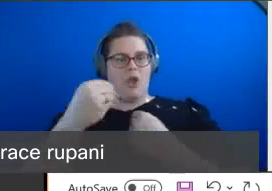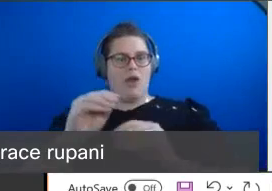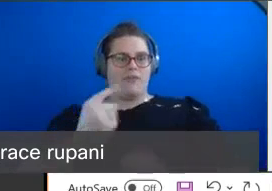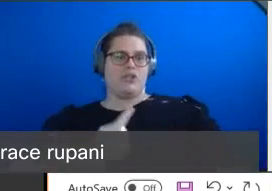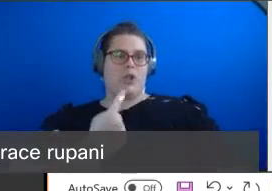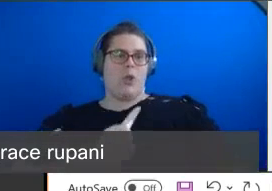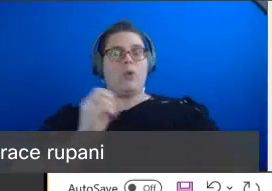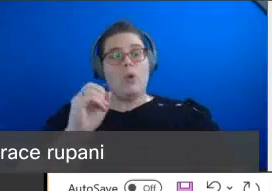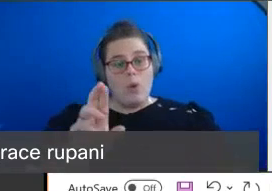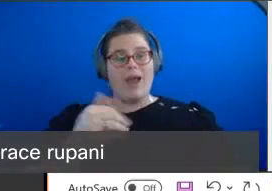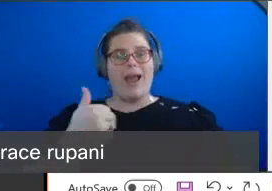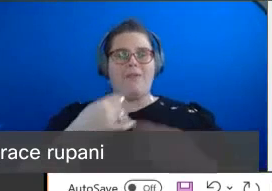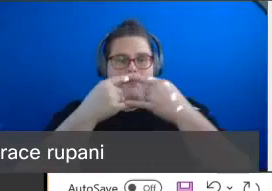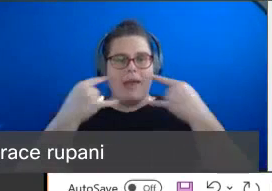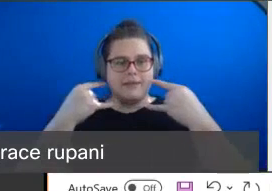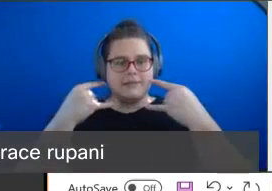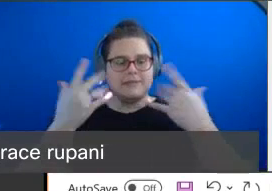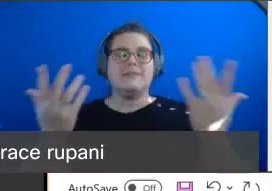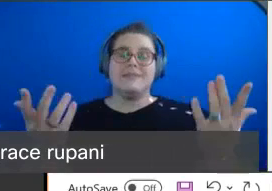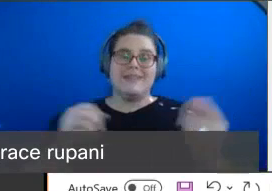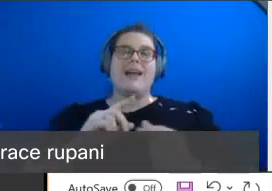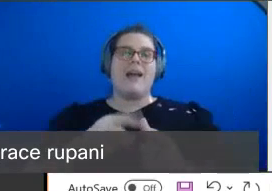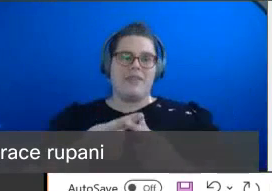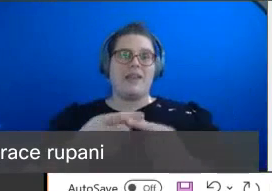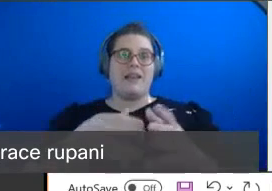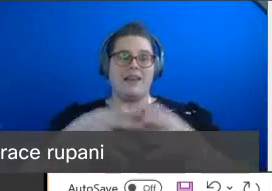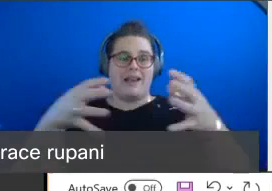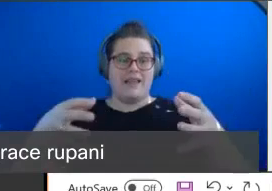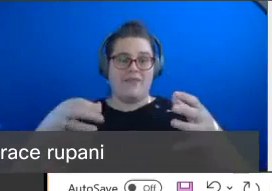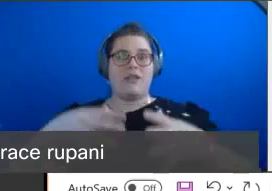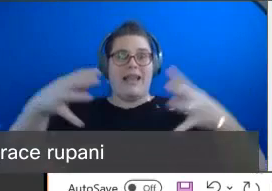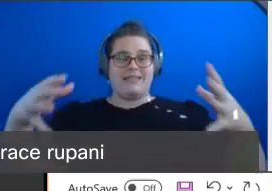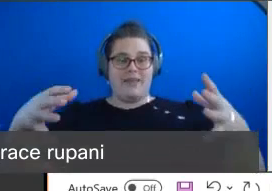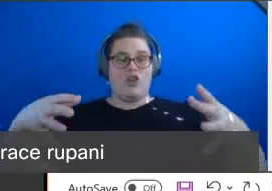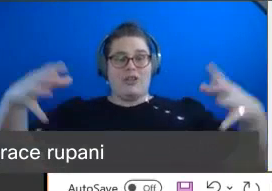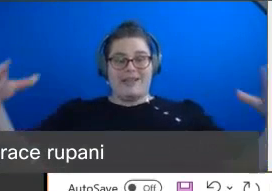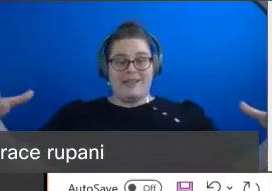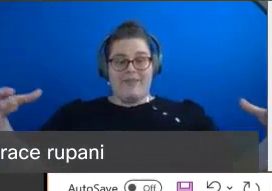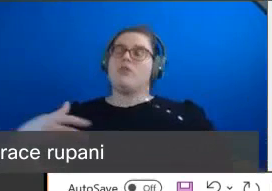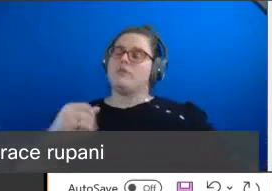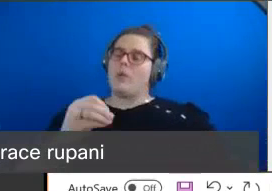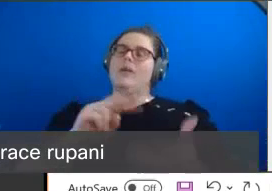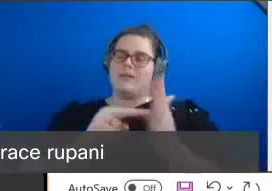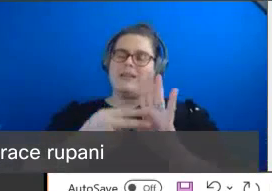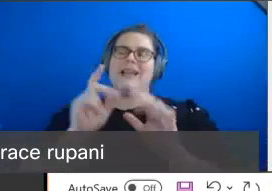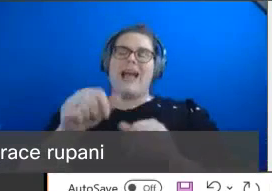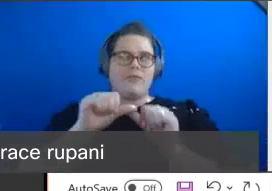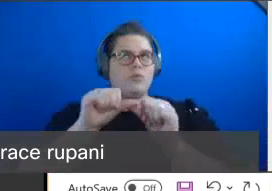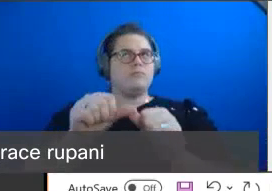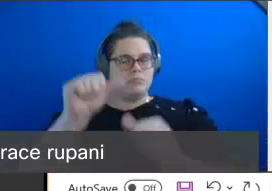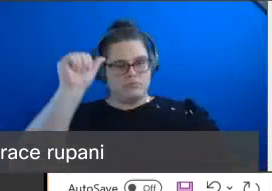And, it goes on to the next level and the next level. And we all need to just continually remember